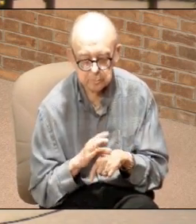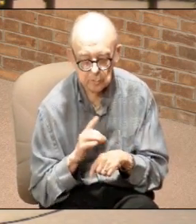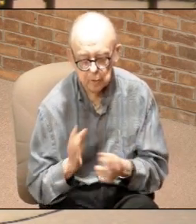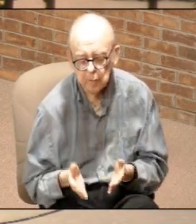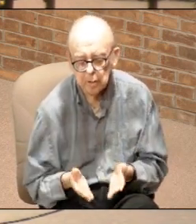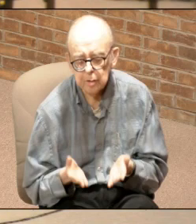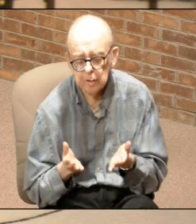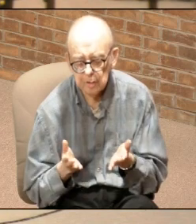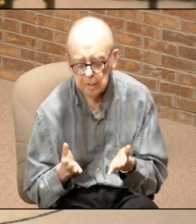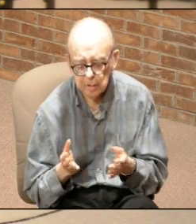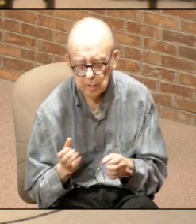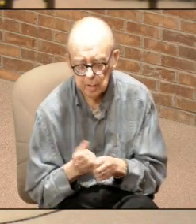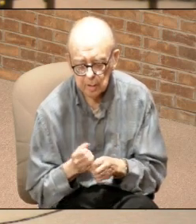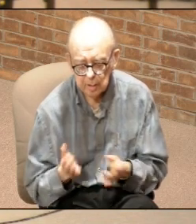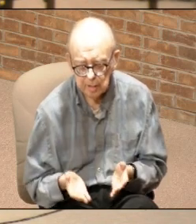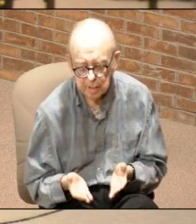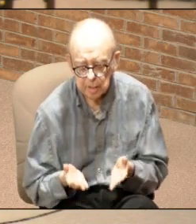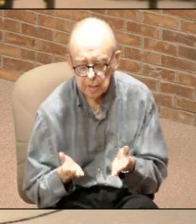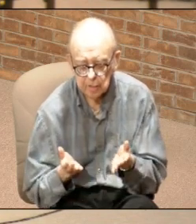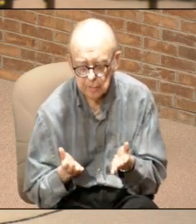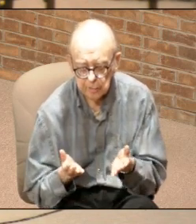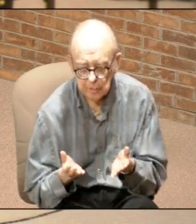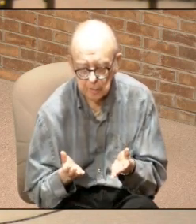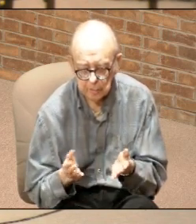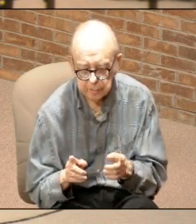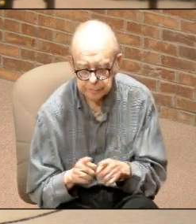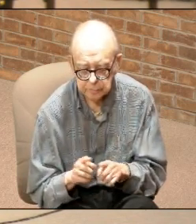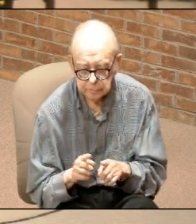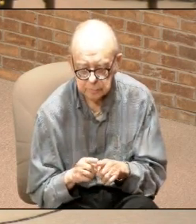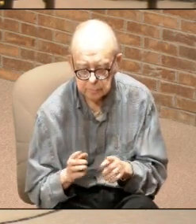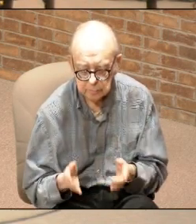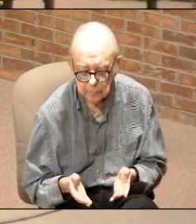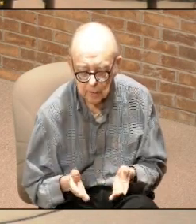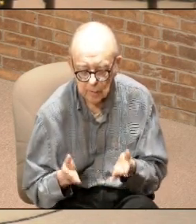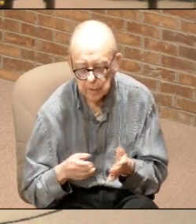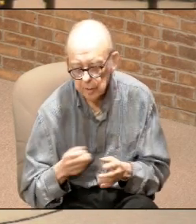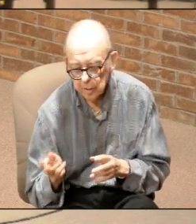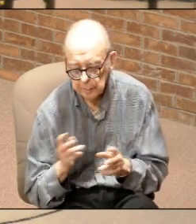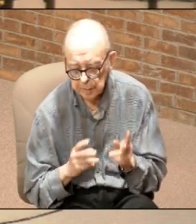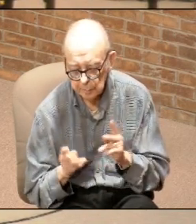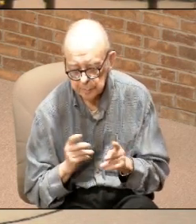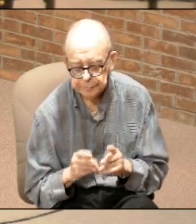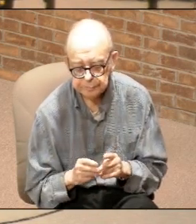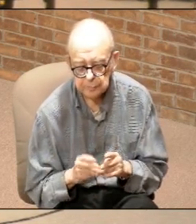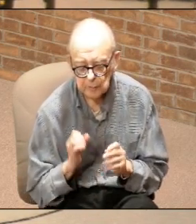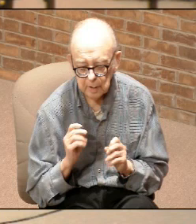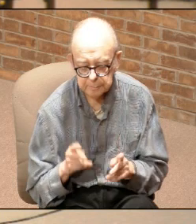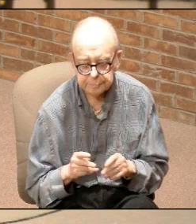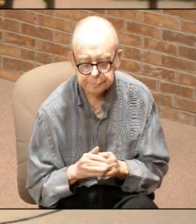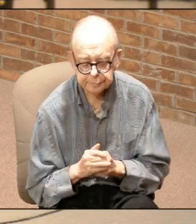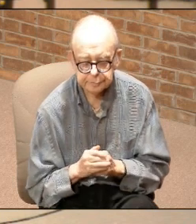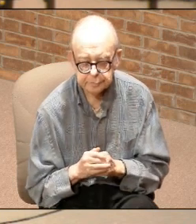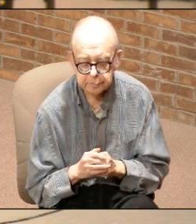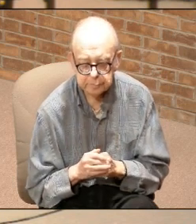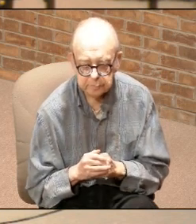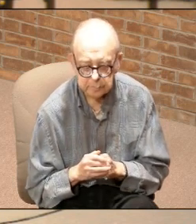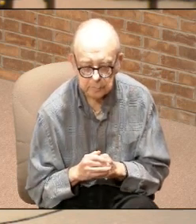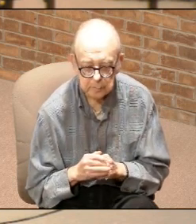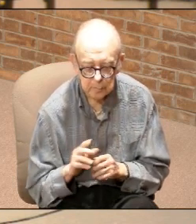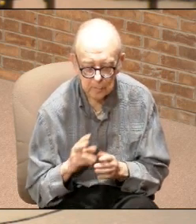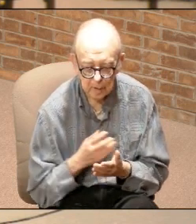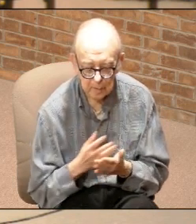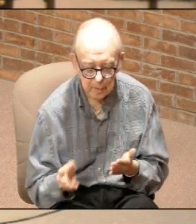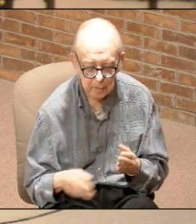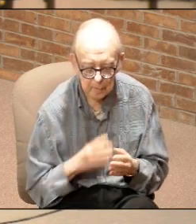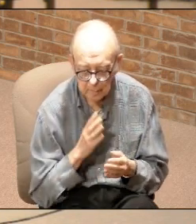encourage to get encouragement but also to encourage others okay the second